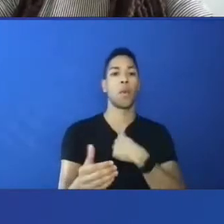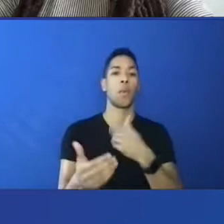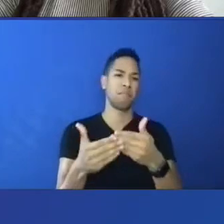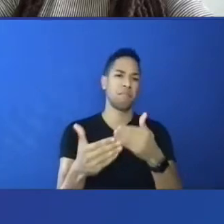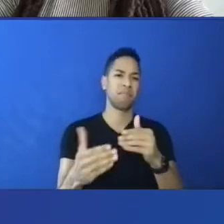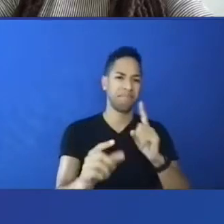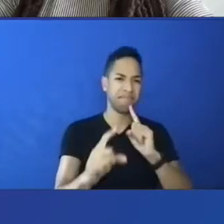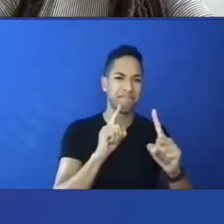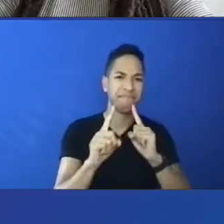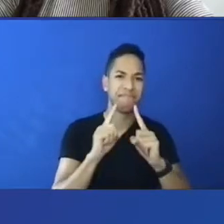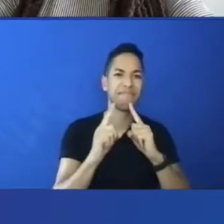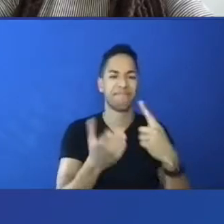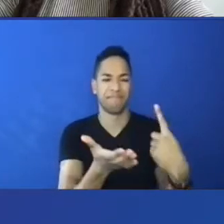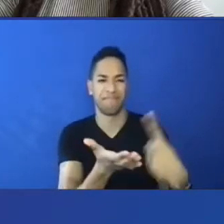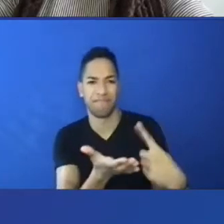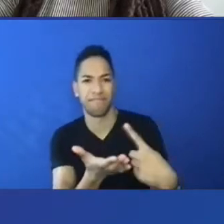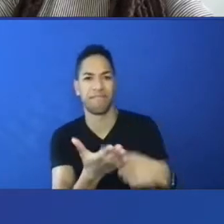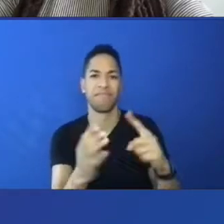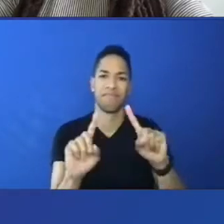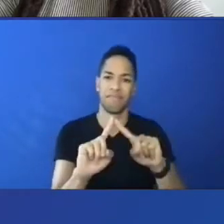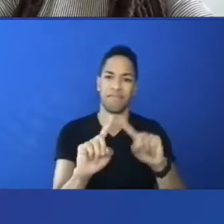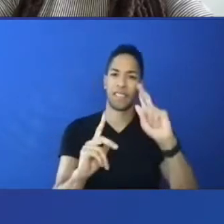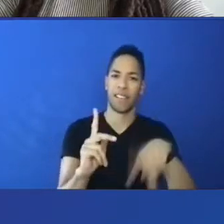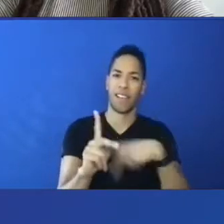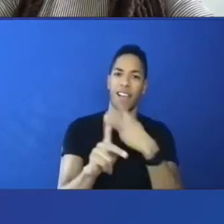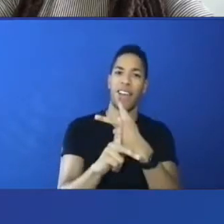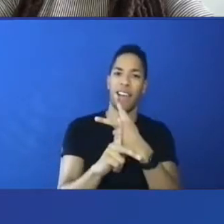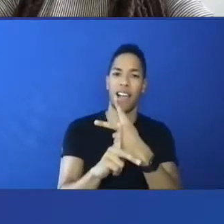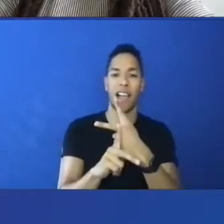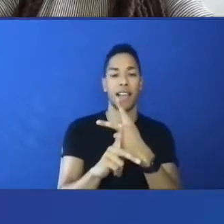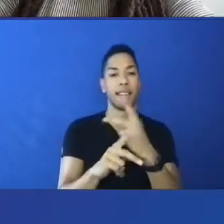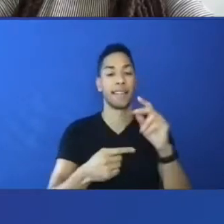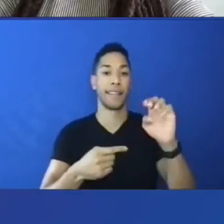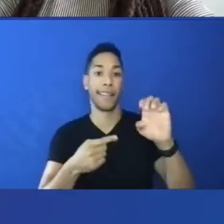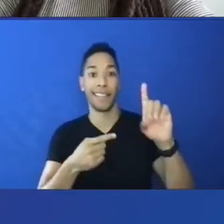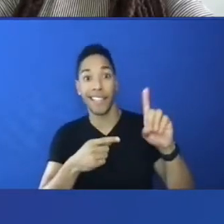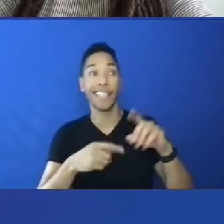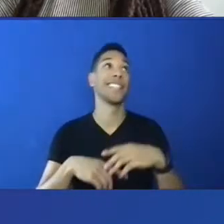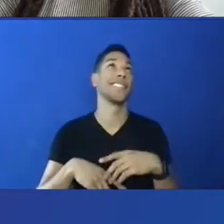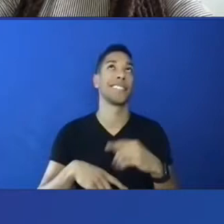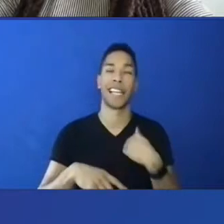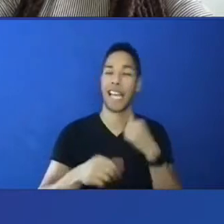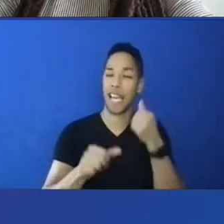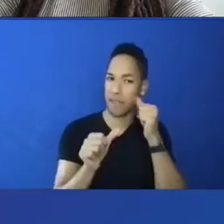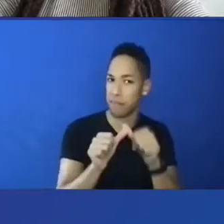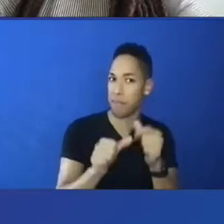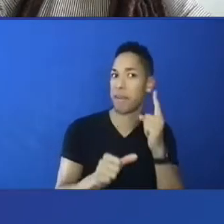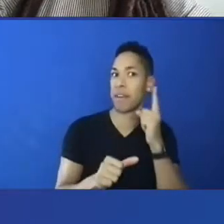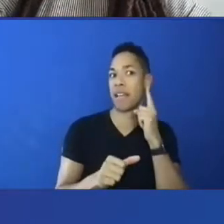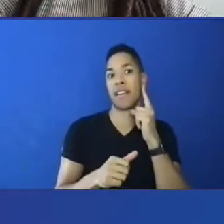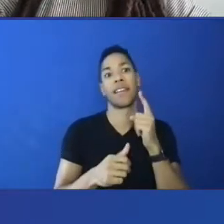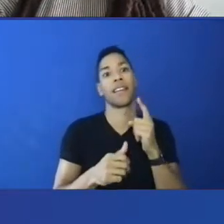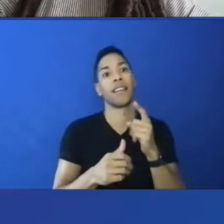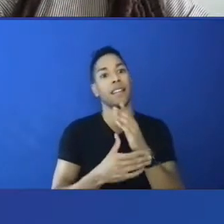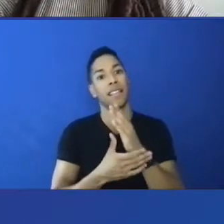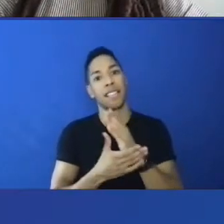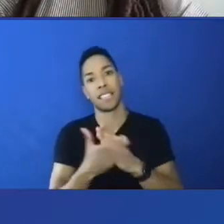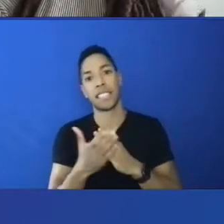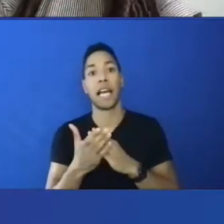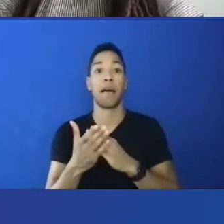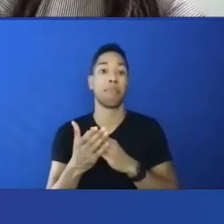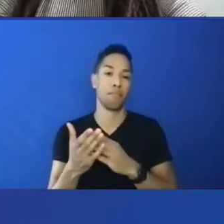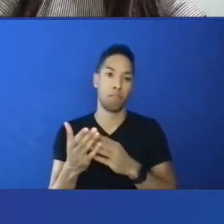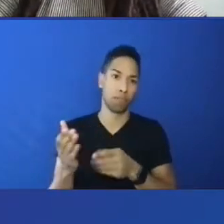pre-conversation. We had talked about the different types of like EDs, and I remember there being like an inevitable, an